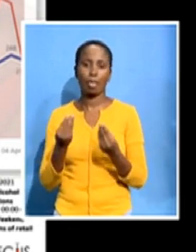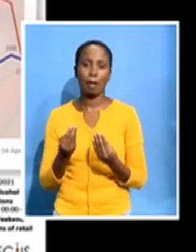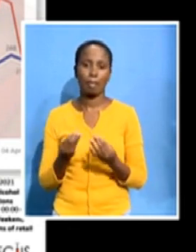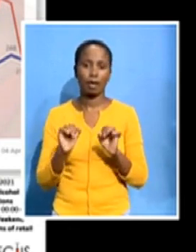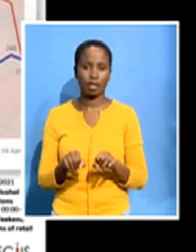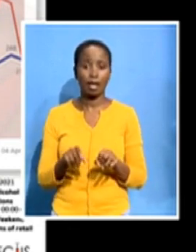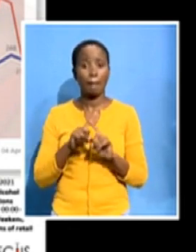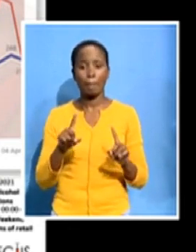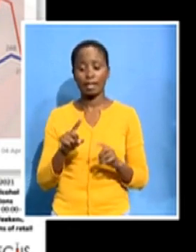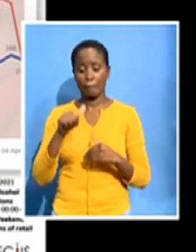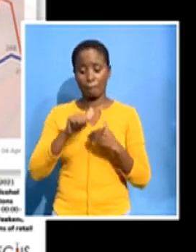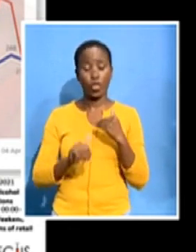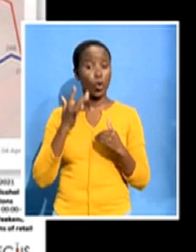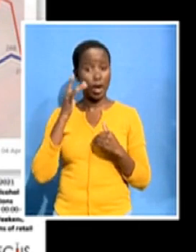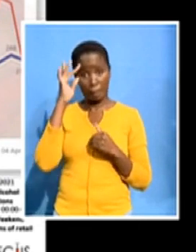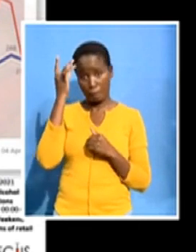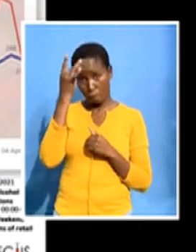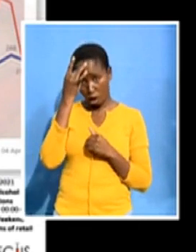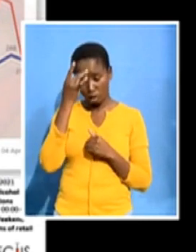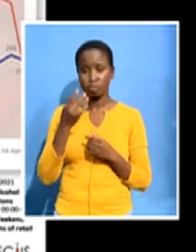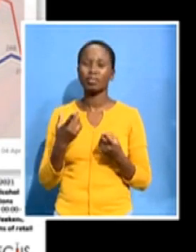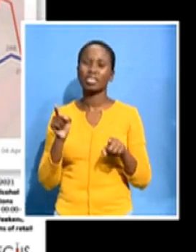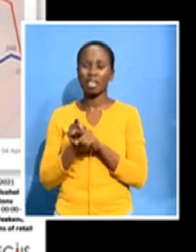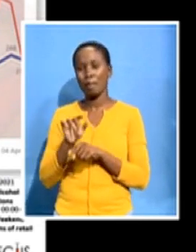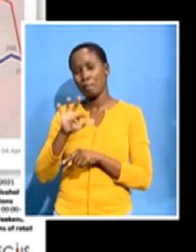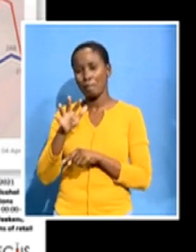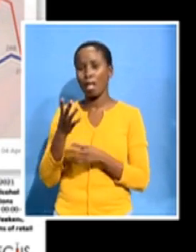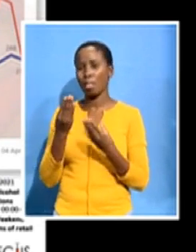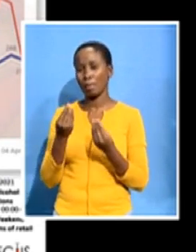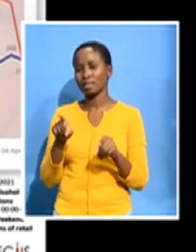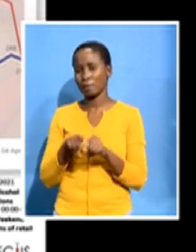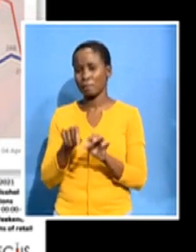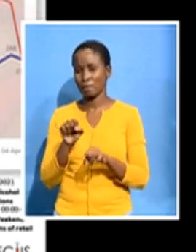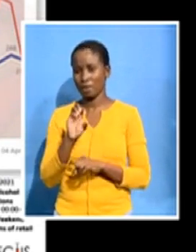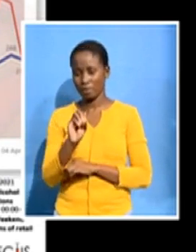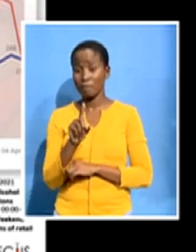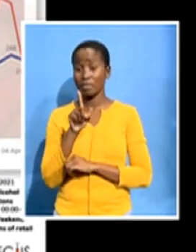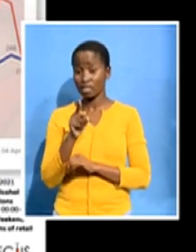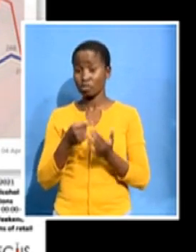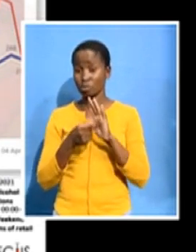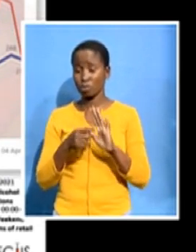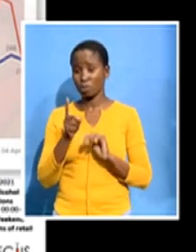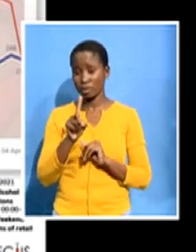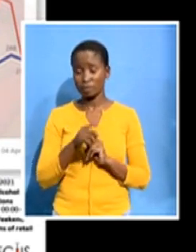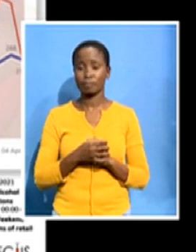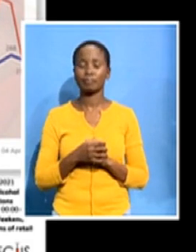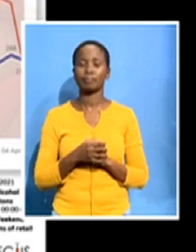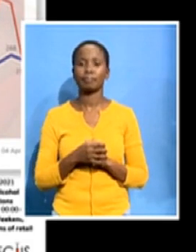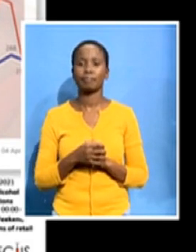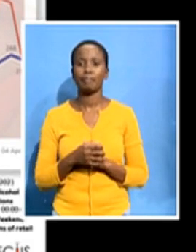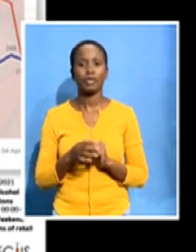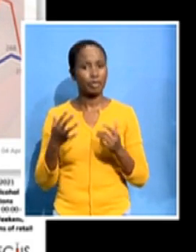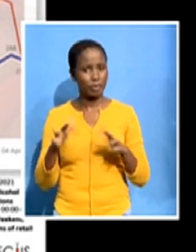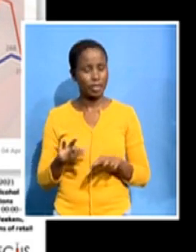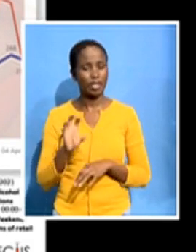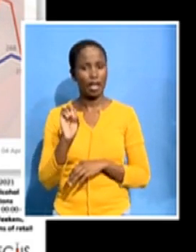were at the same kind of numbers. So this gives us a sign that there has been it was less than what we would have